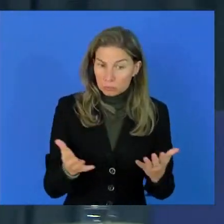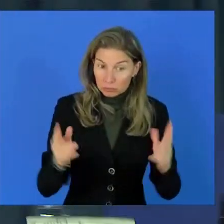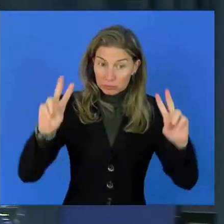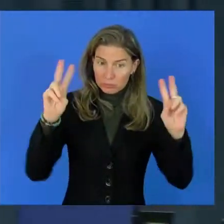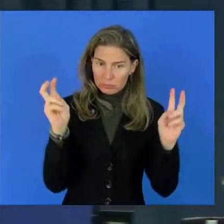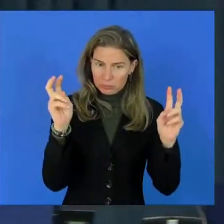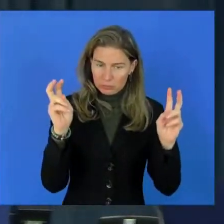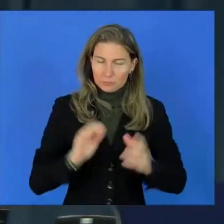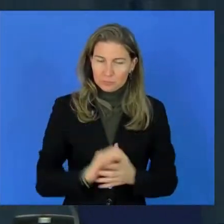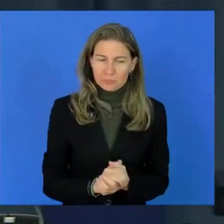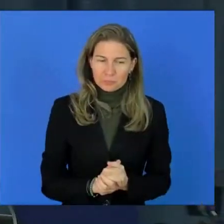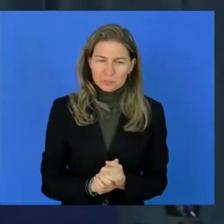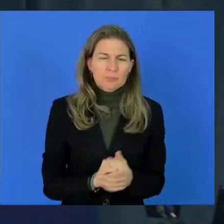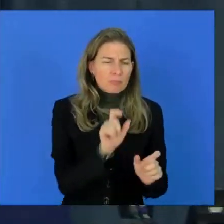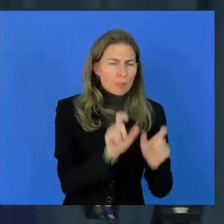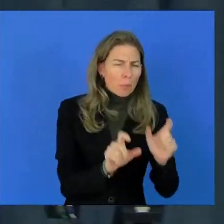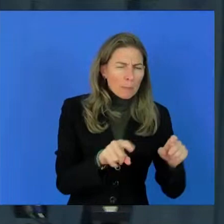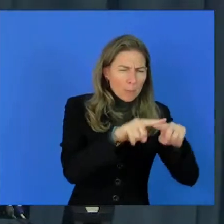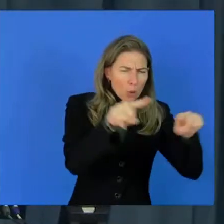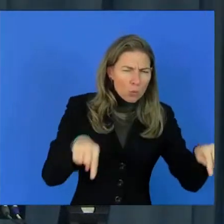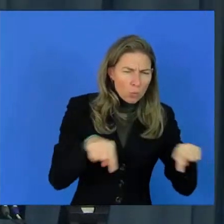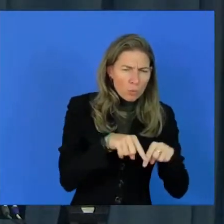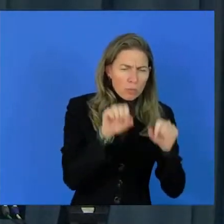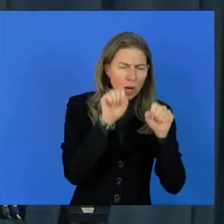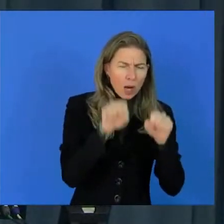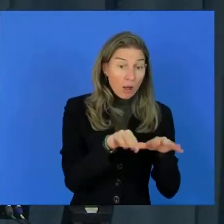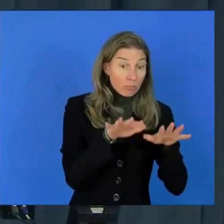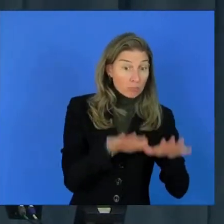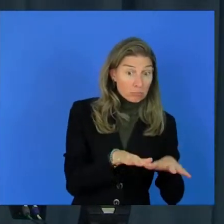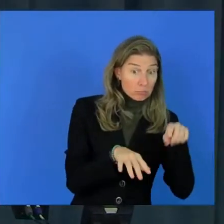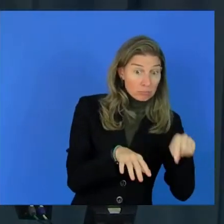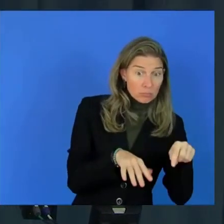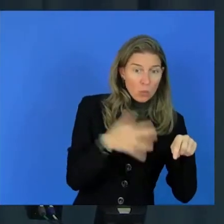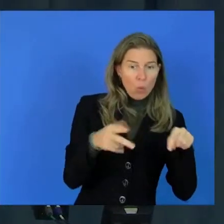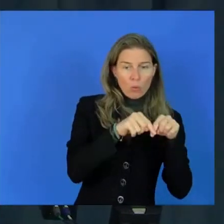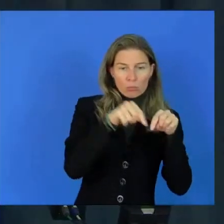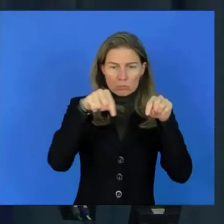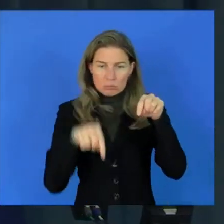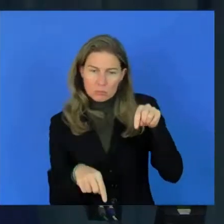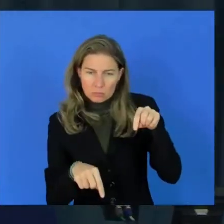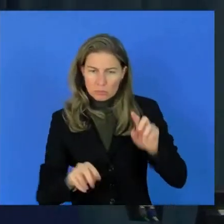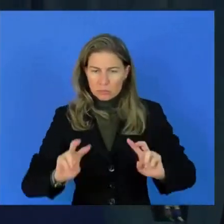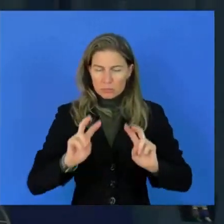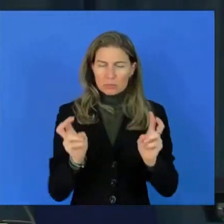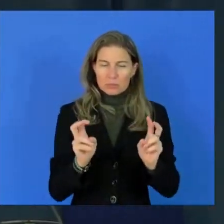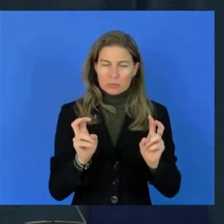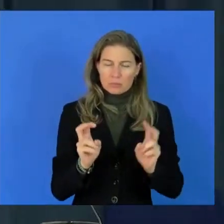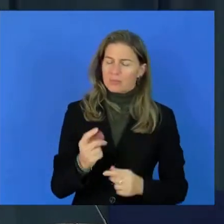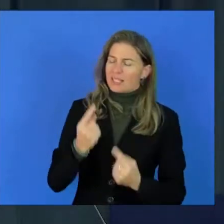conference for self-supporting communities. Now, we do have a little surprise coming up at